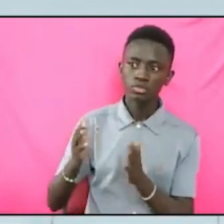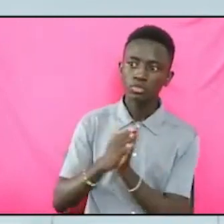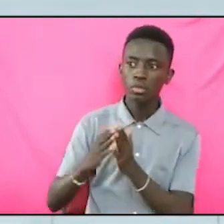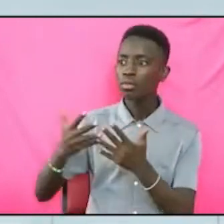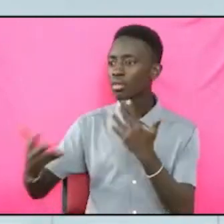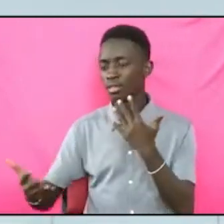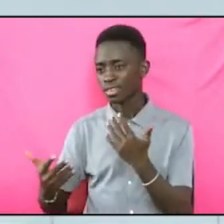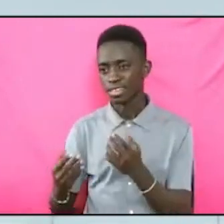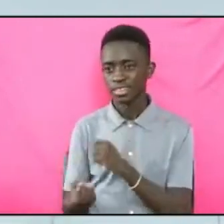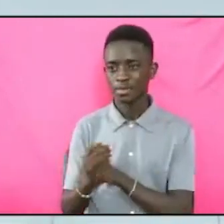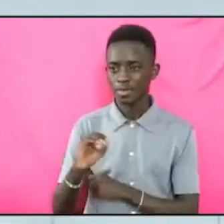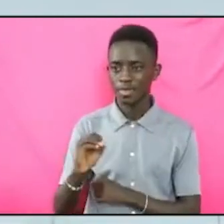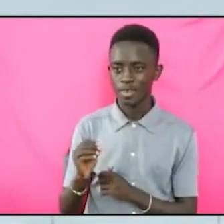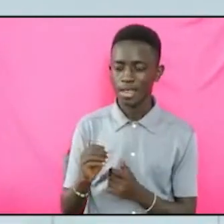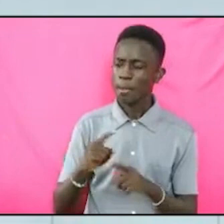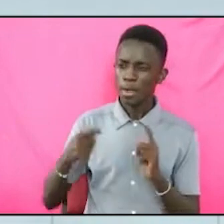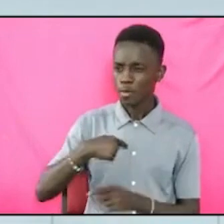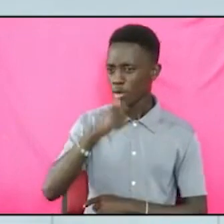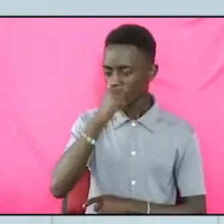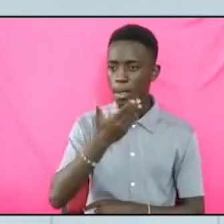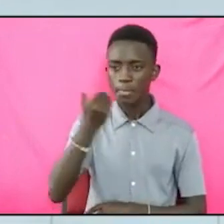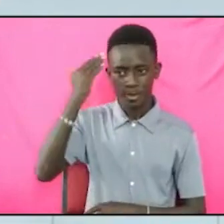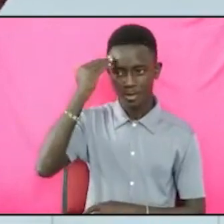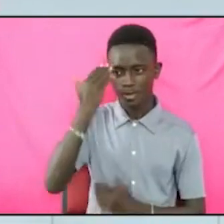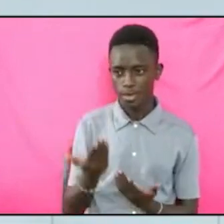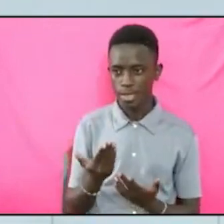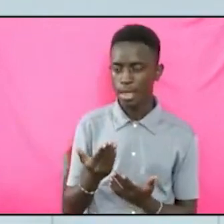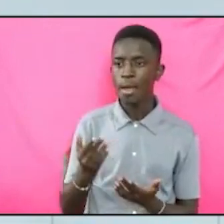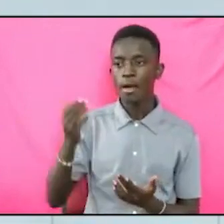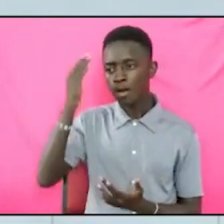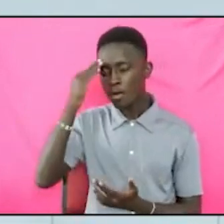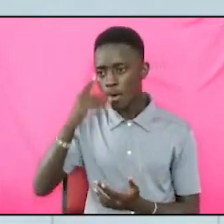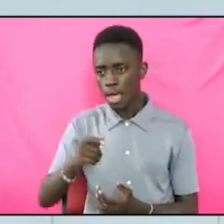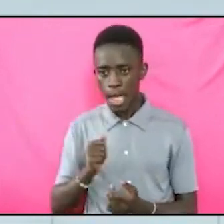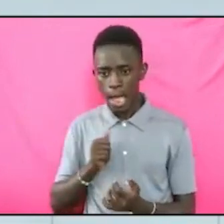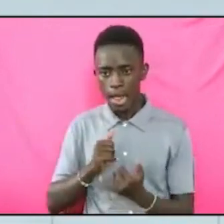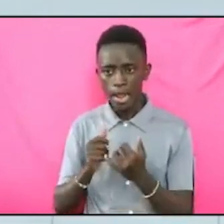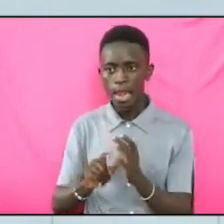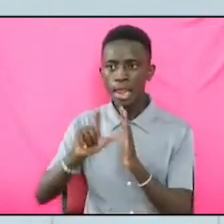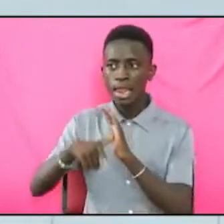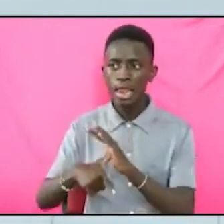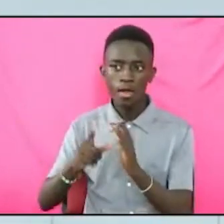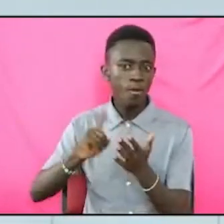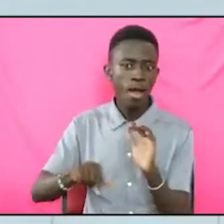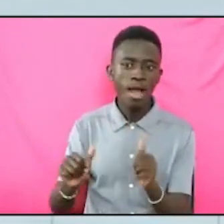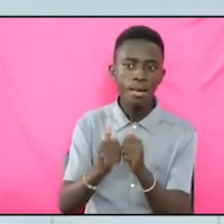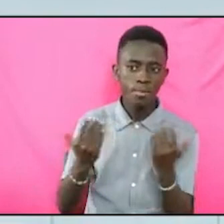Forgiving others and self frees us and takes us to the next level in our walk of faith and our walk with the